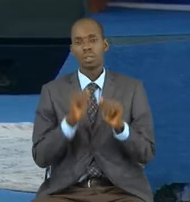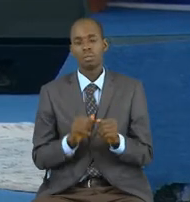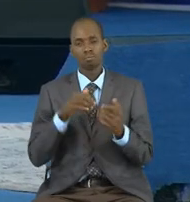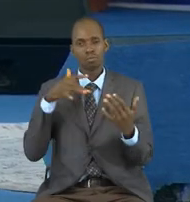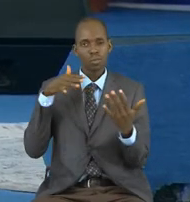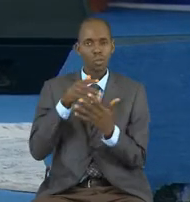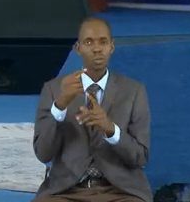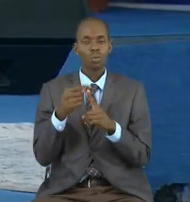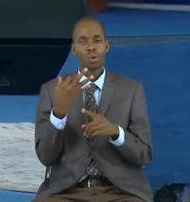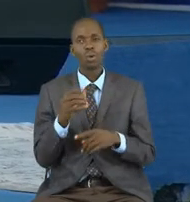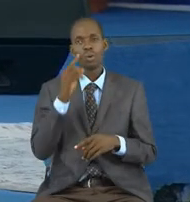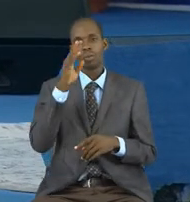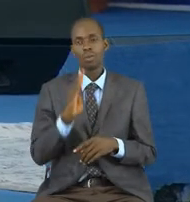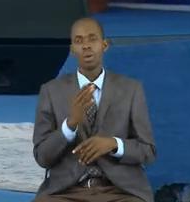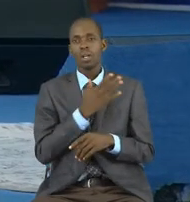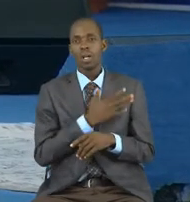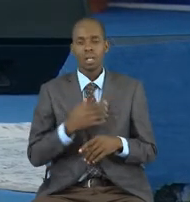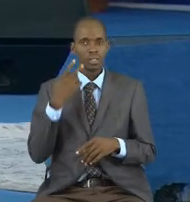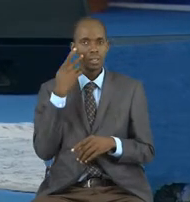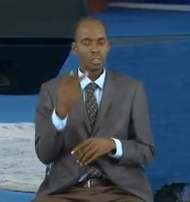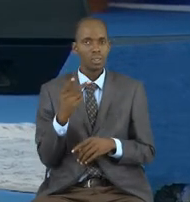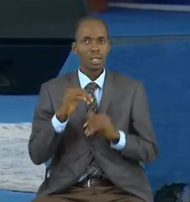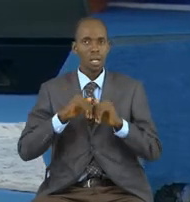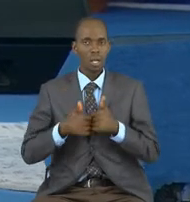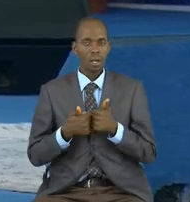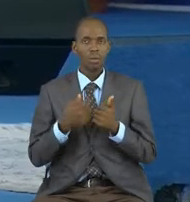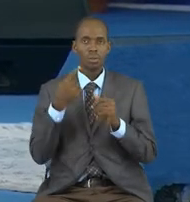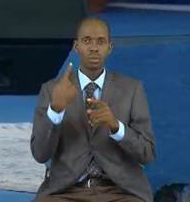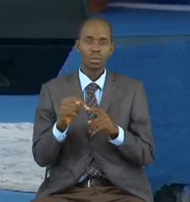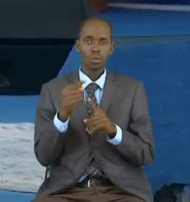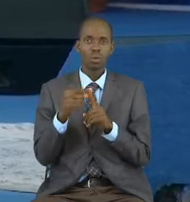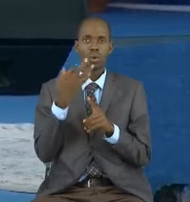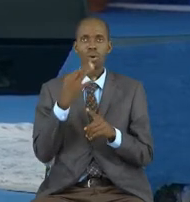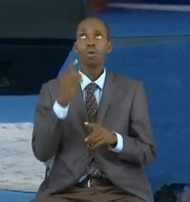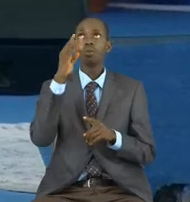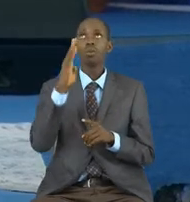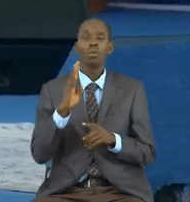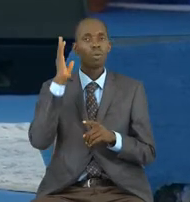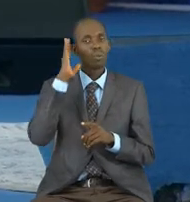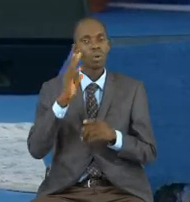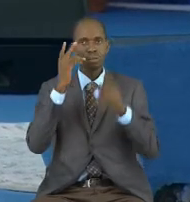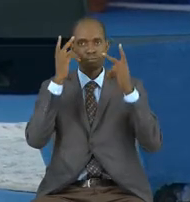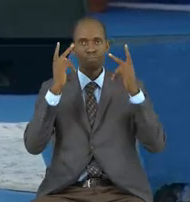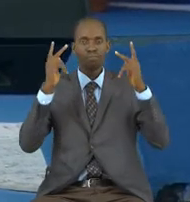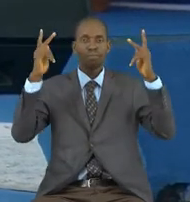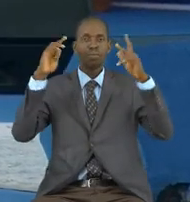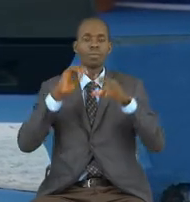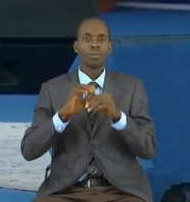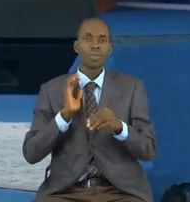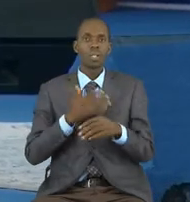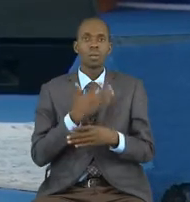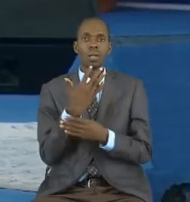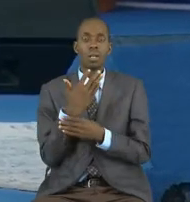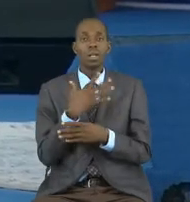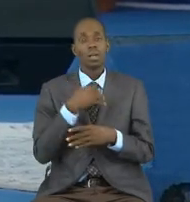how the work of God, will prosper in our hands. And for those who are